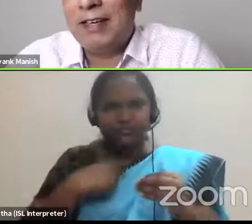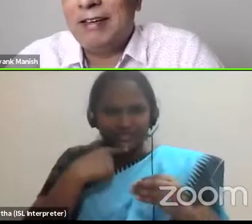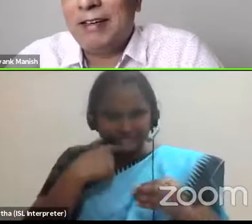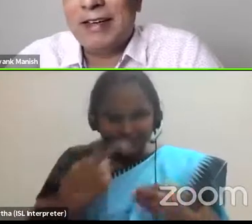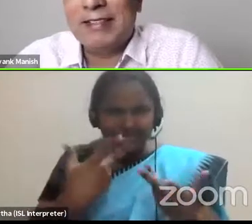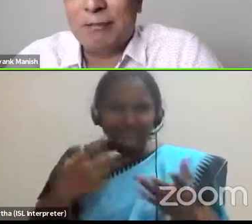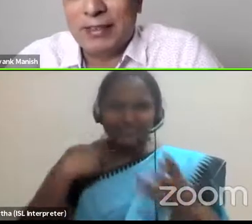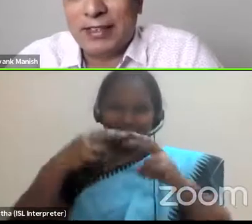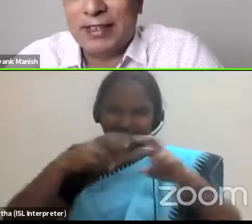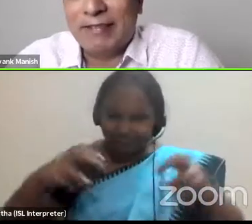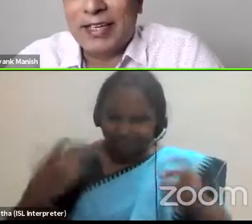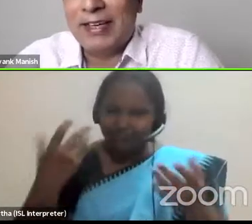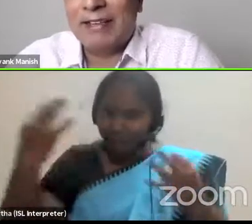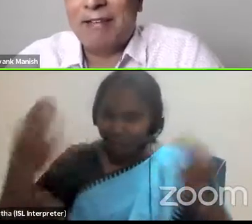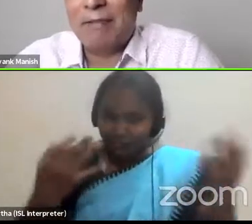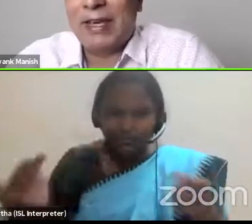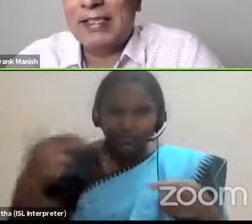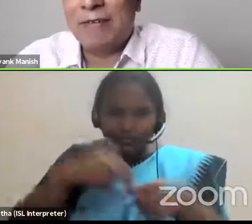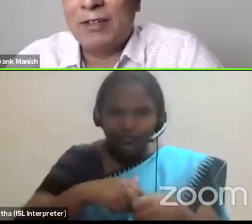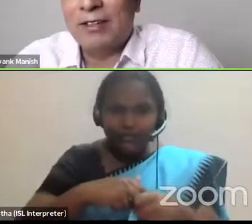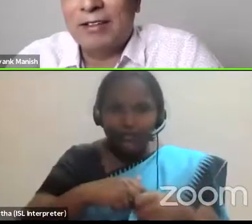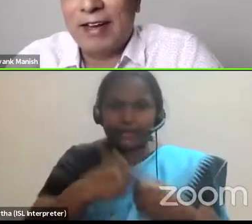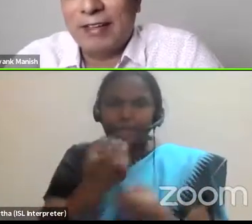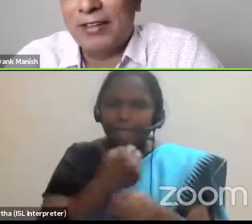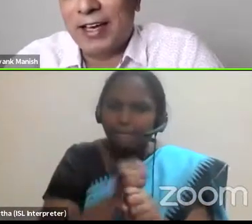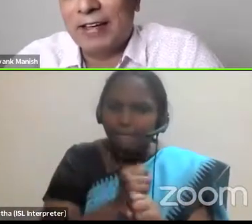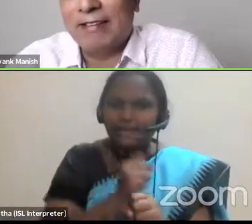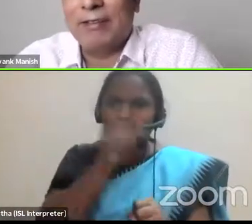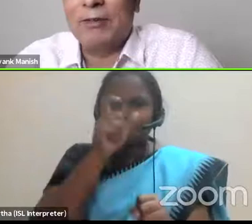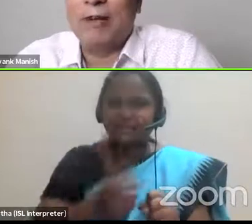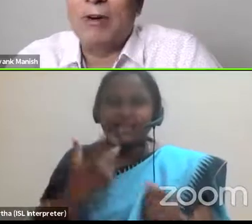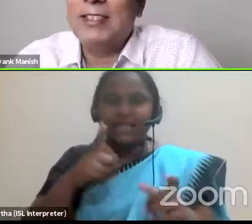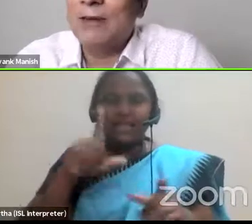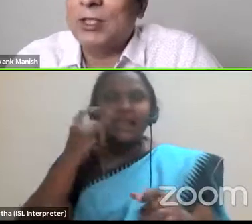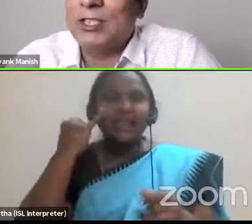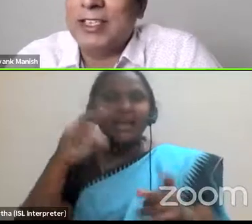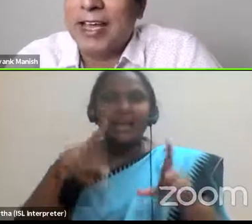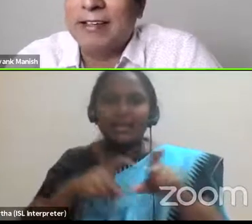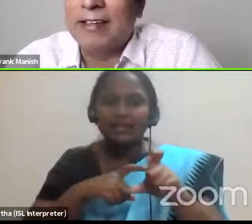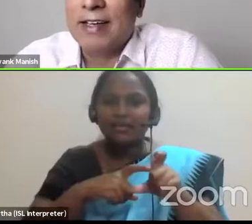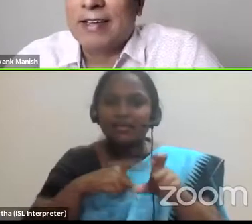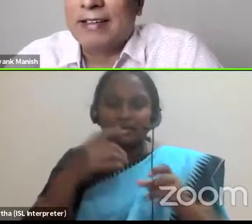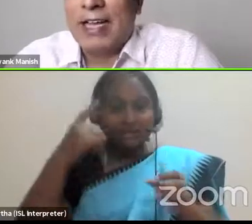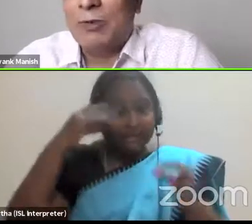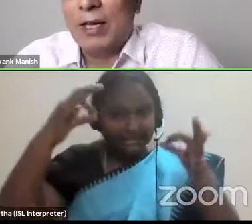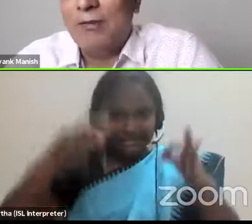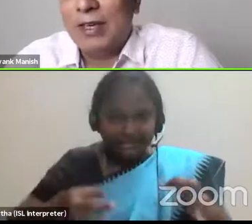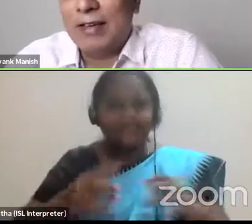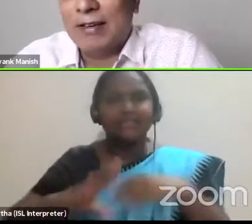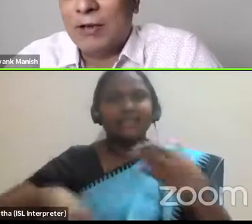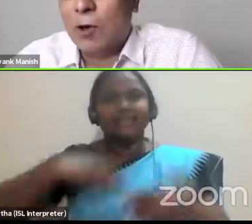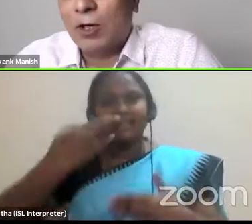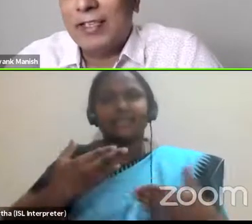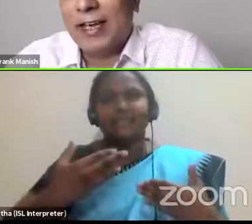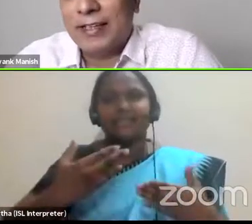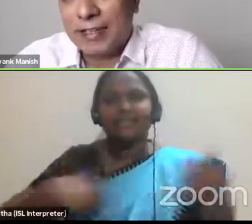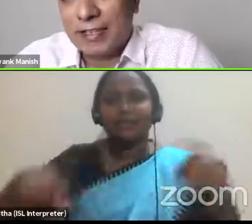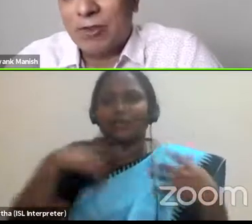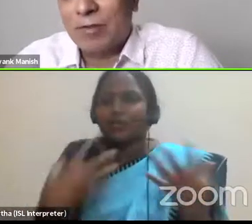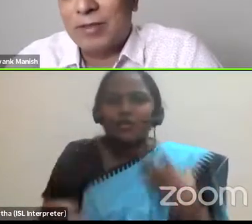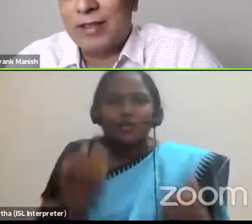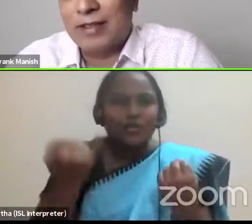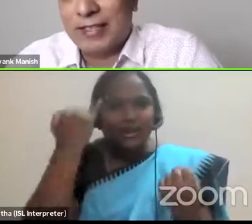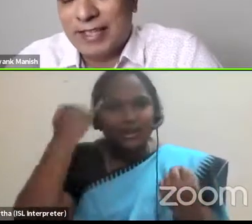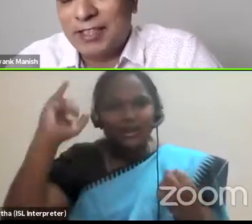can we recreate somebody? Can we make someone alive again? And but once that was decided, that's when we got these